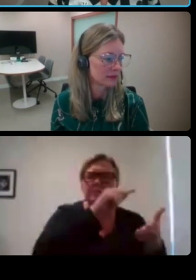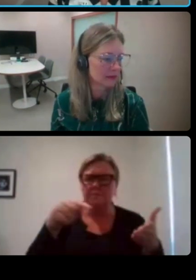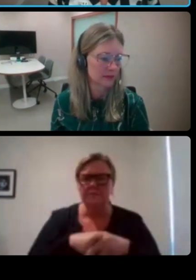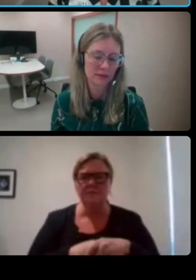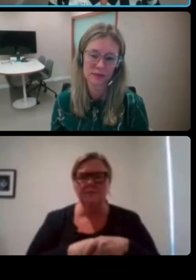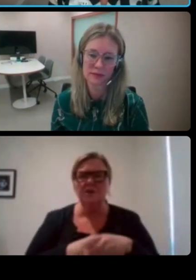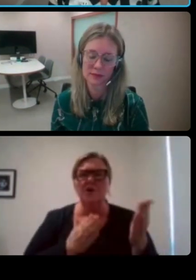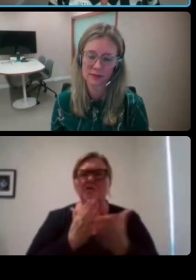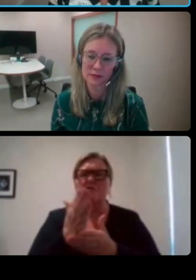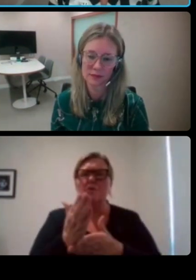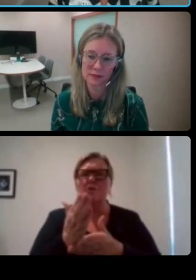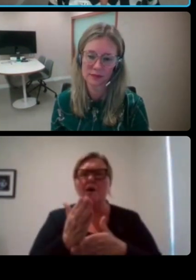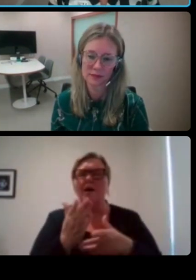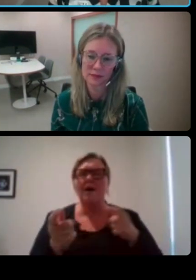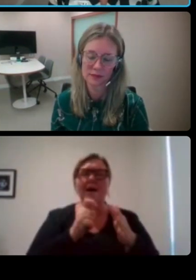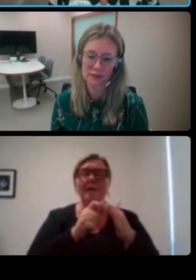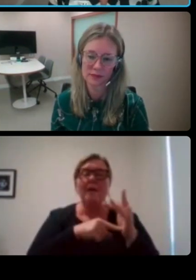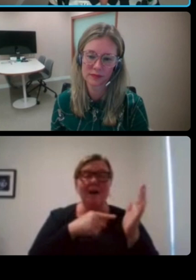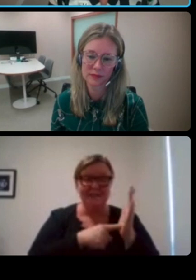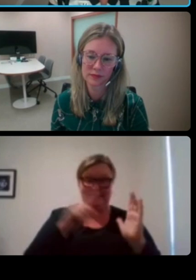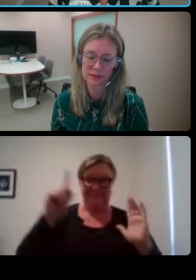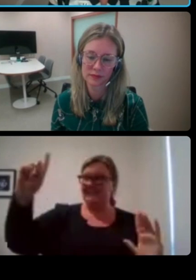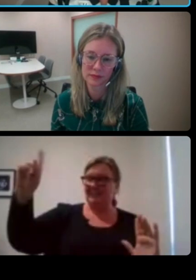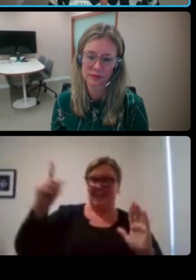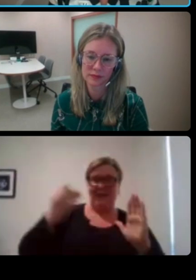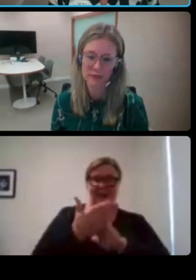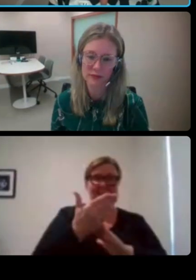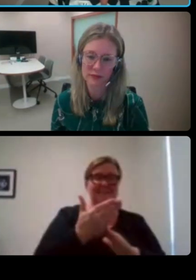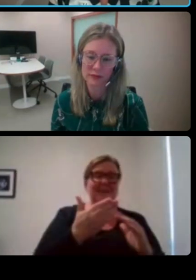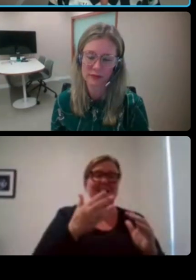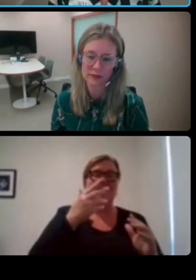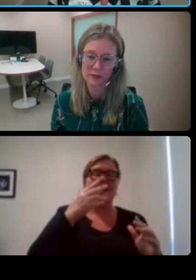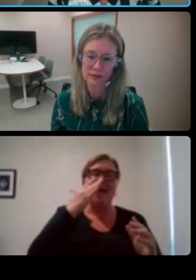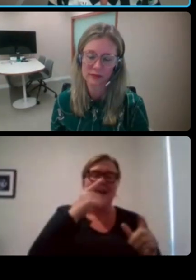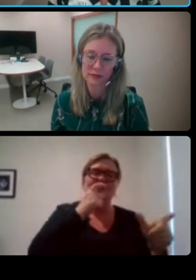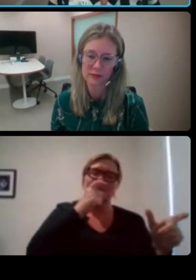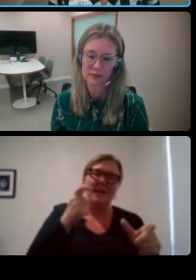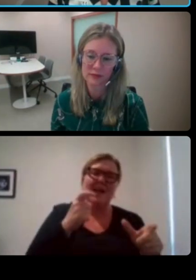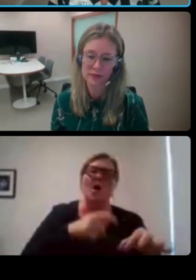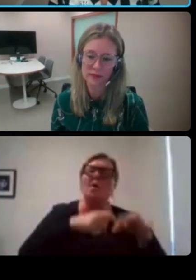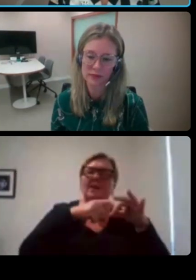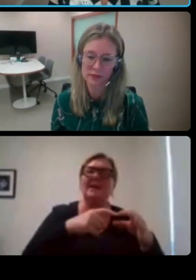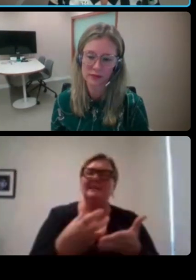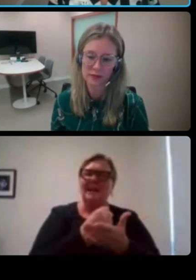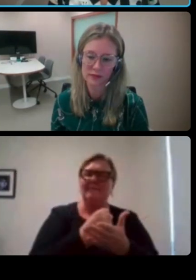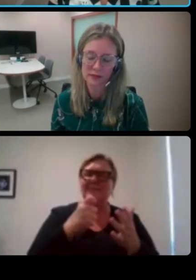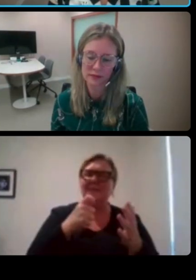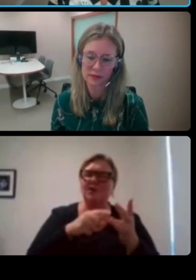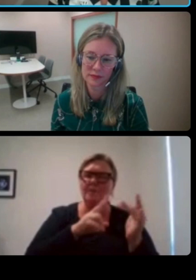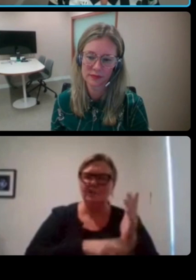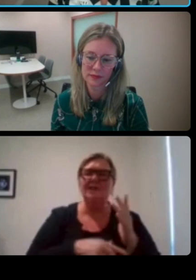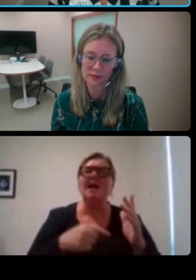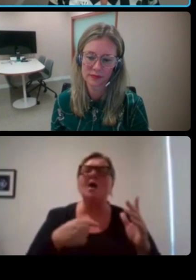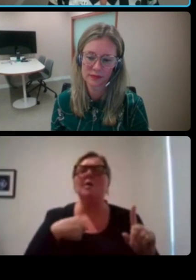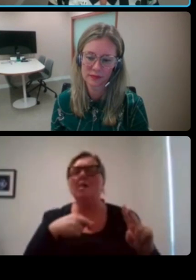them via a pilot, which is currently being undertaken by the Aged Care Quality and Safety Commission. And we'll continue to advise how the registration